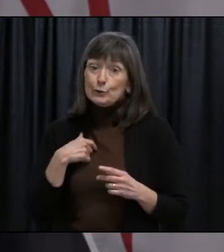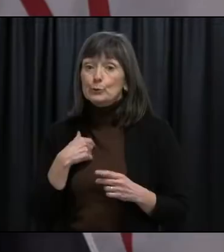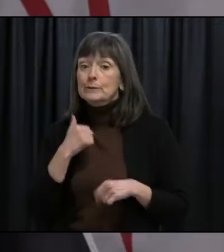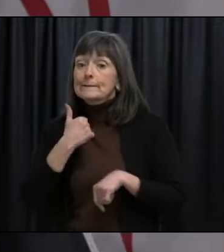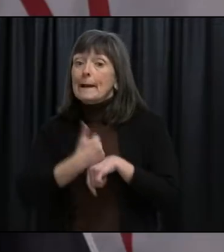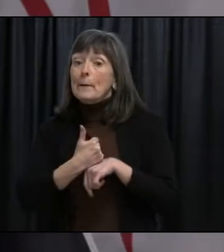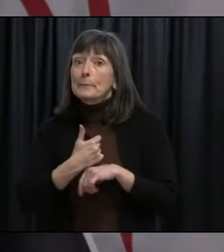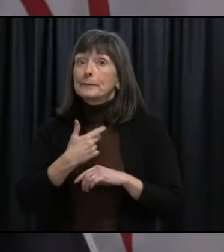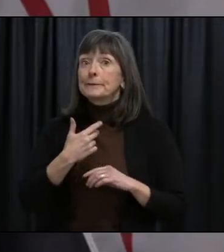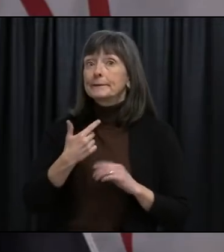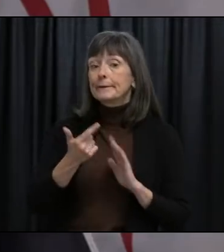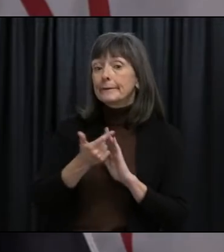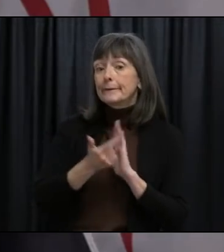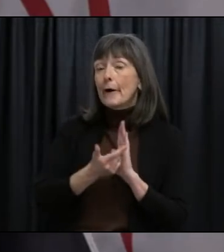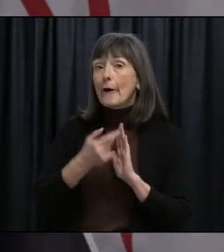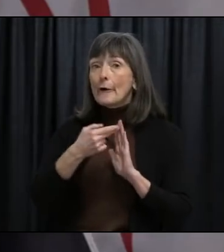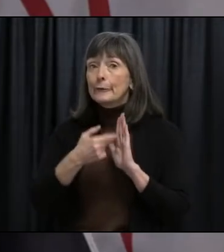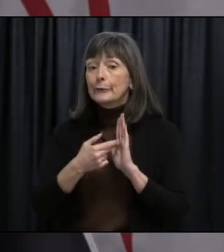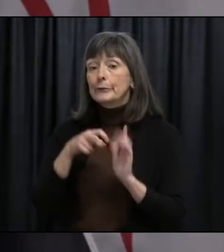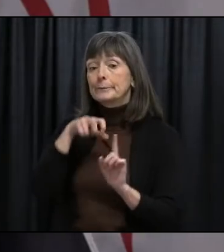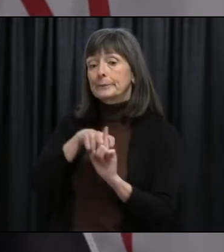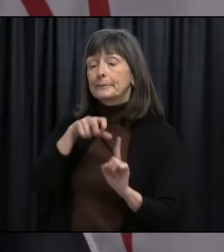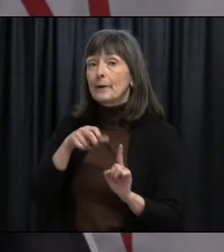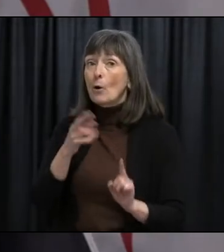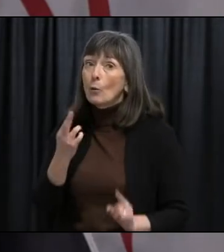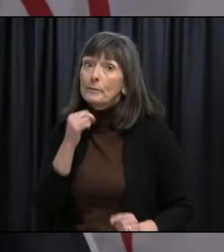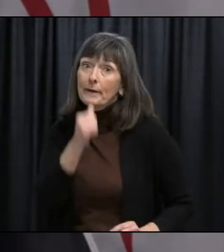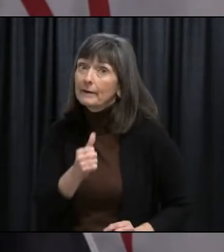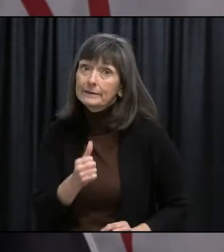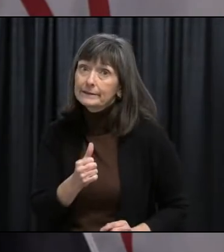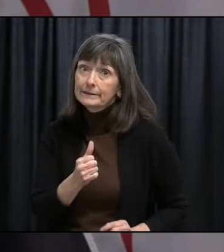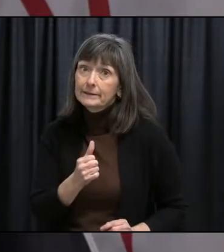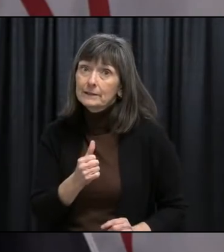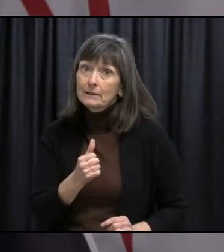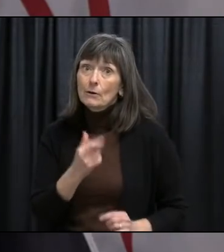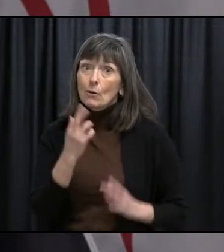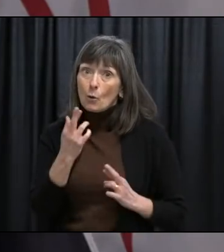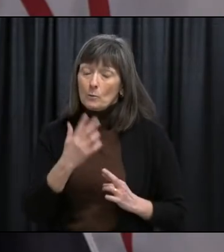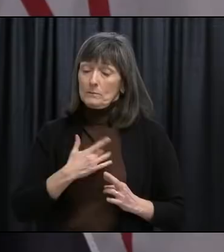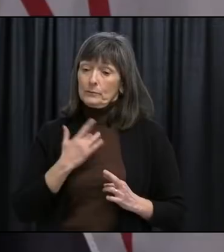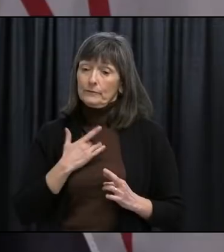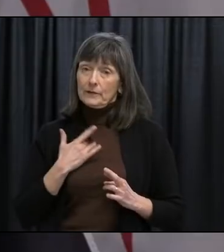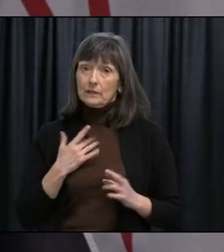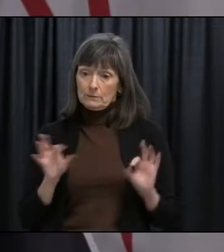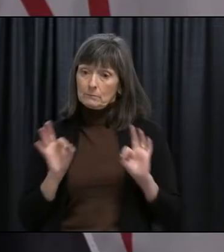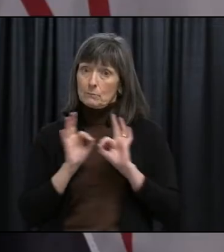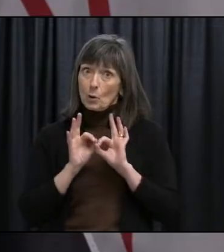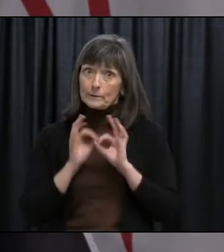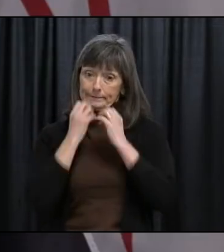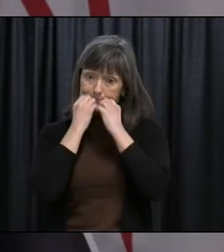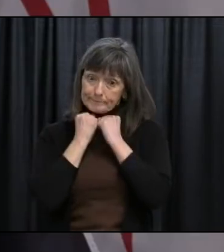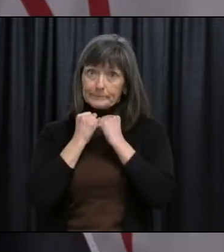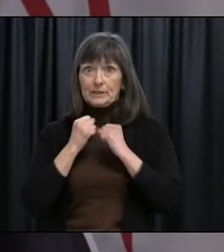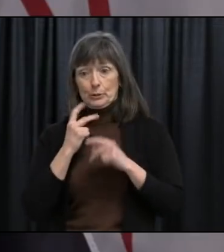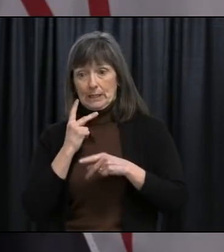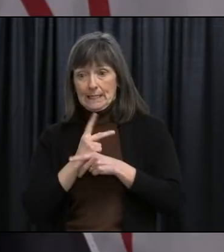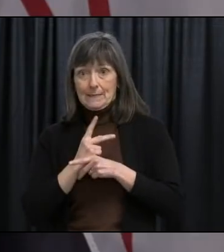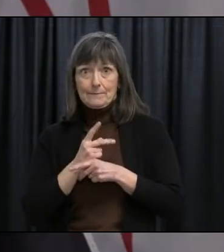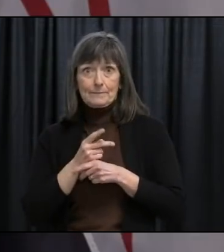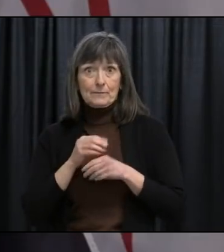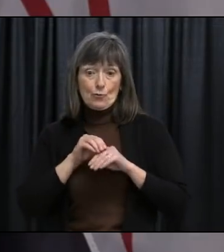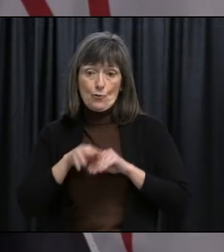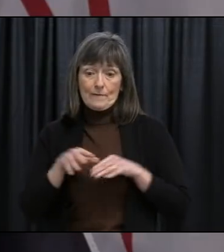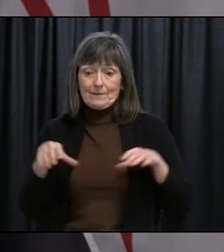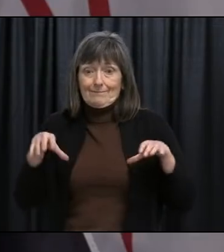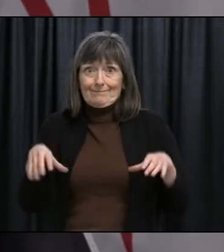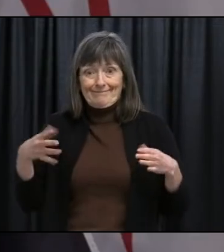I hope people that will understand that the importance of doing that, and will comply with the measures to try to reduce the